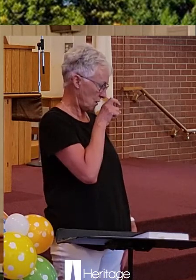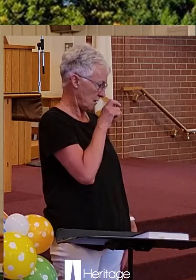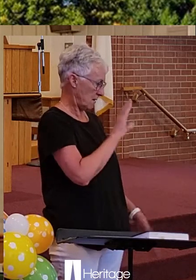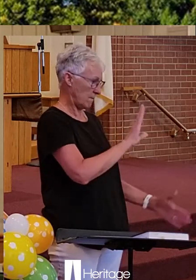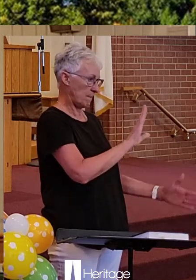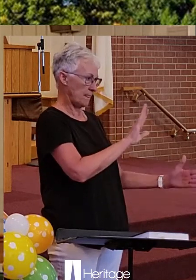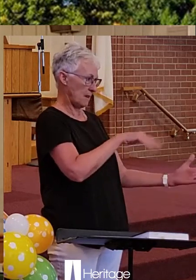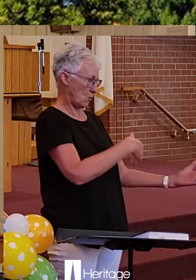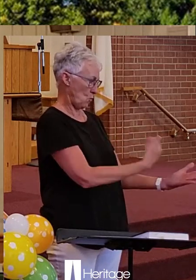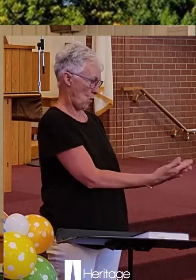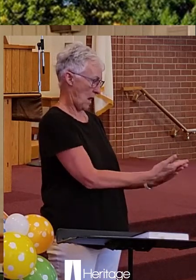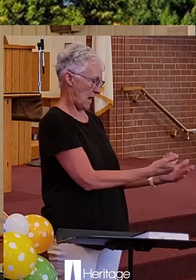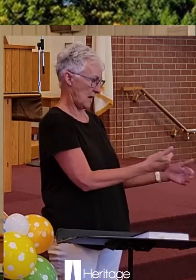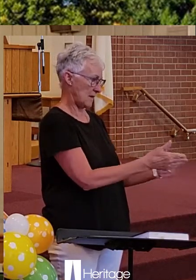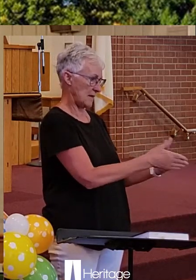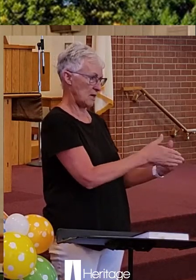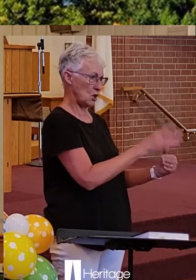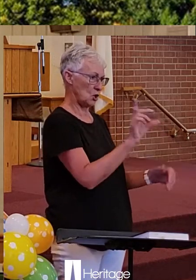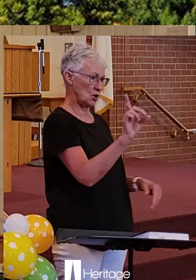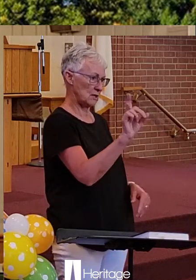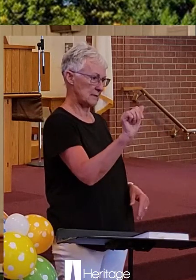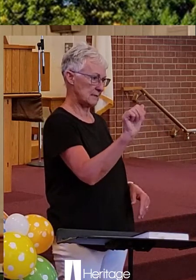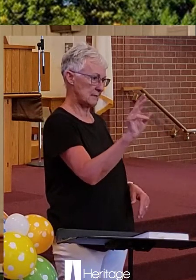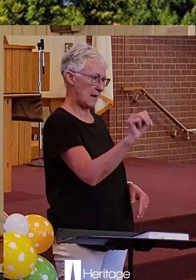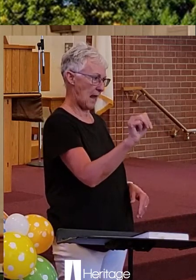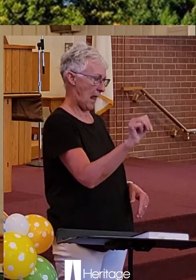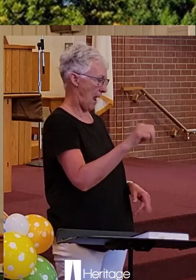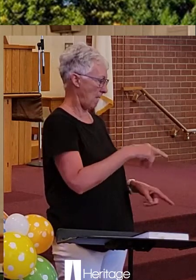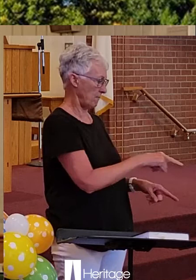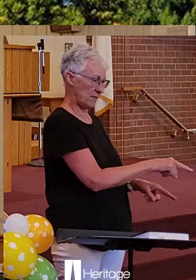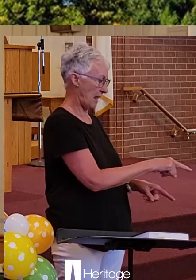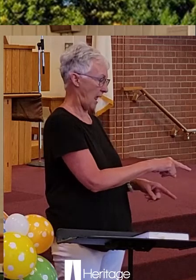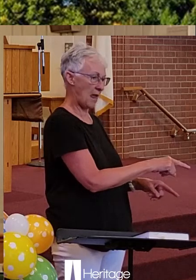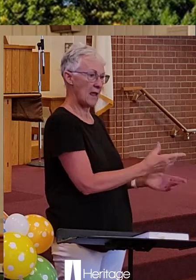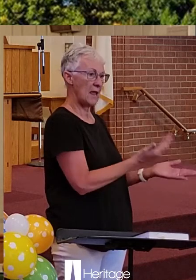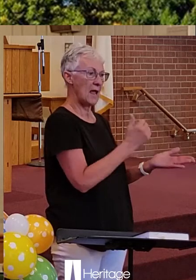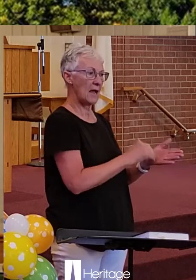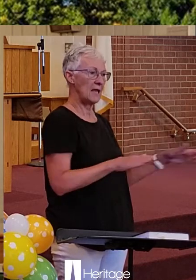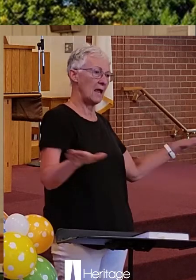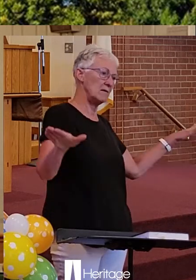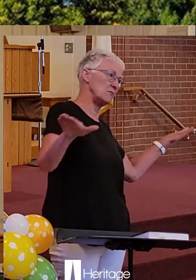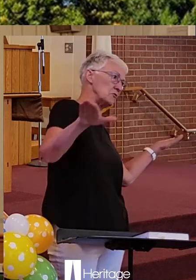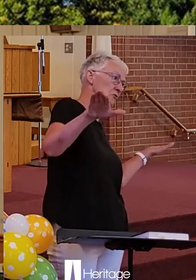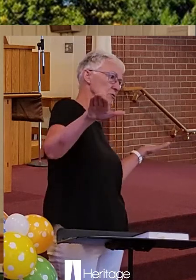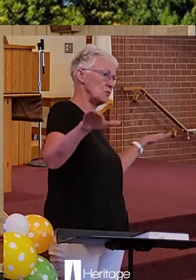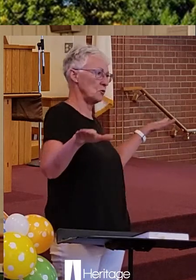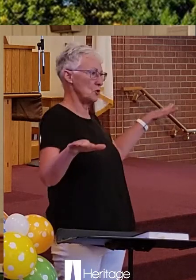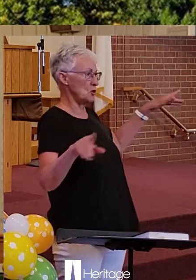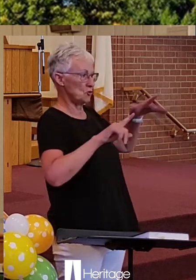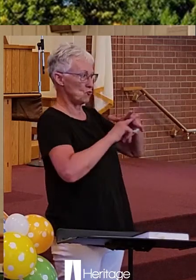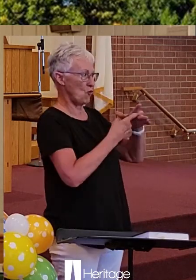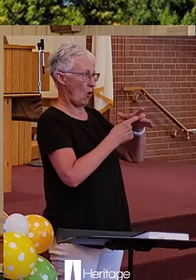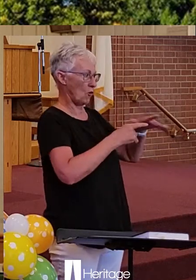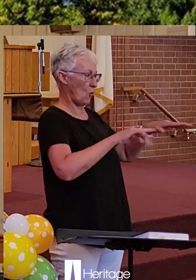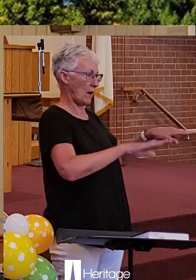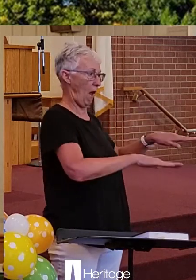dam, up, up, not a single movement in its wings, still as God's breath.